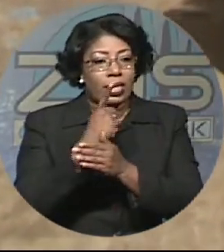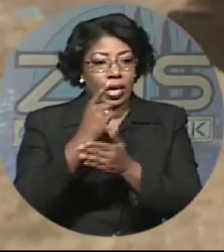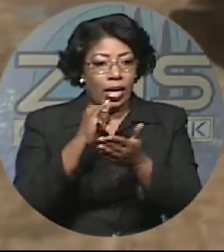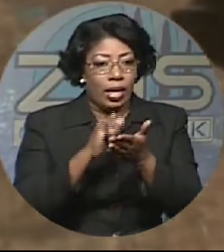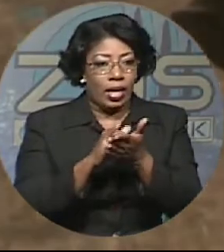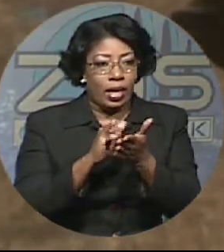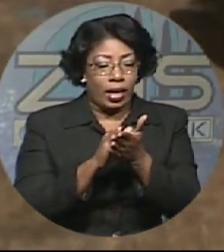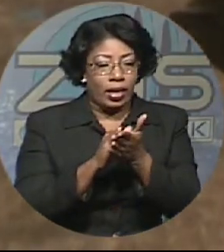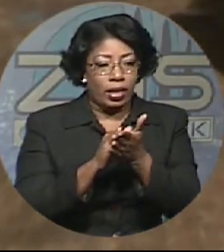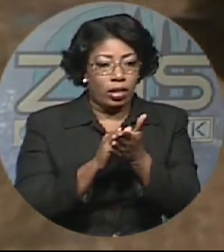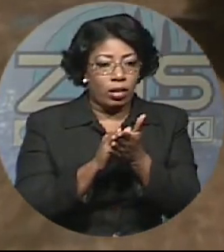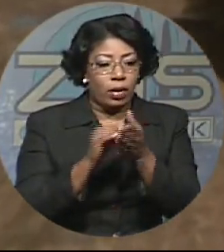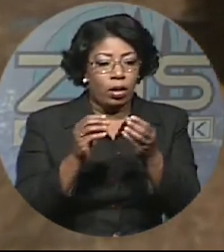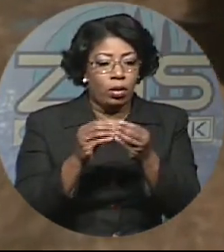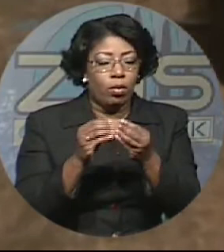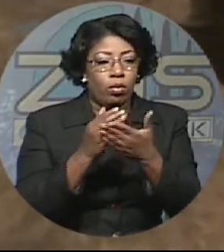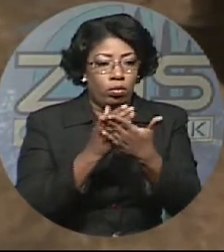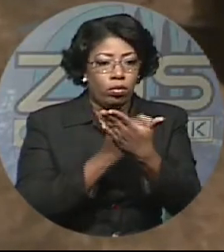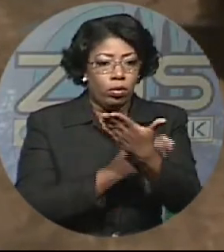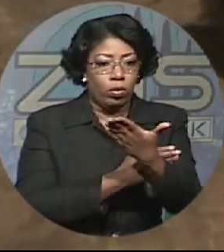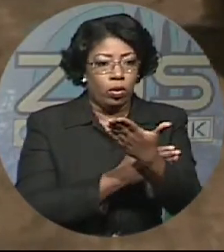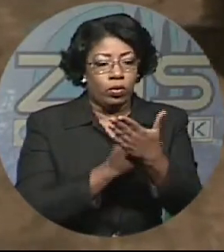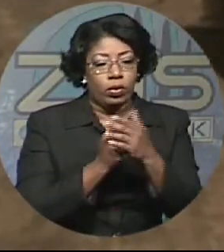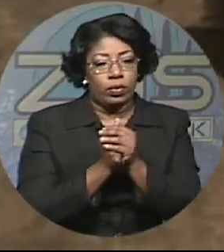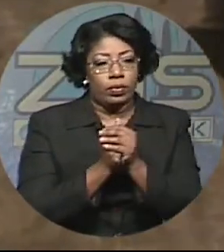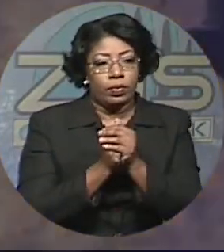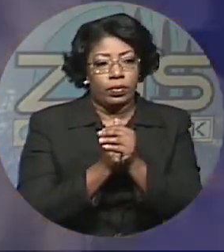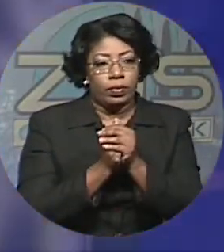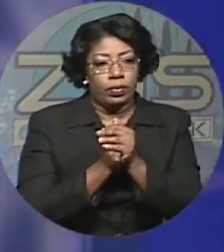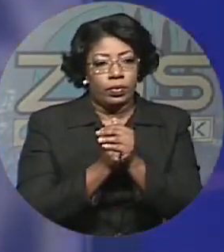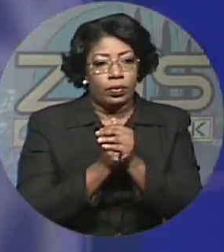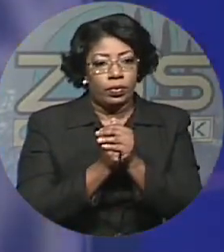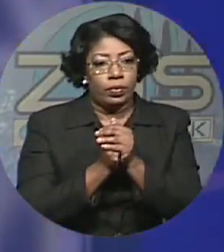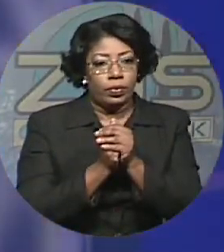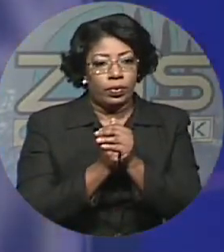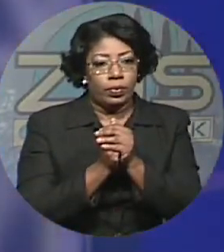fostered. Cleopatra Murphy, ZNS Network News.